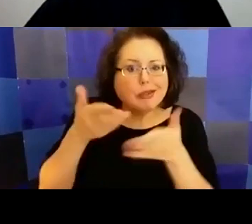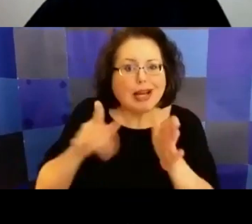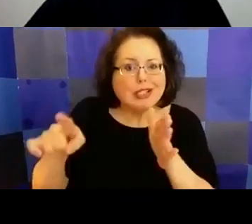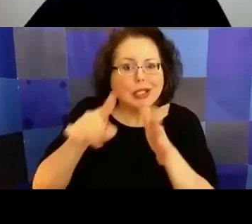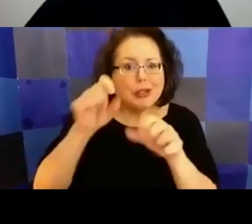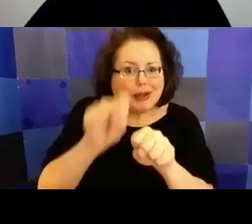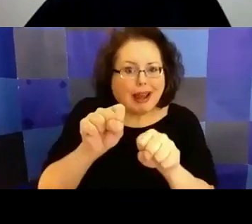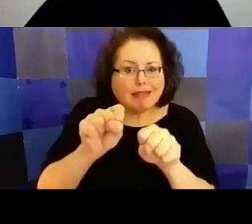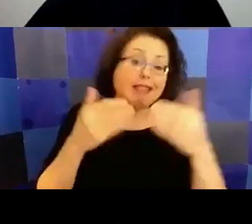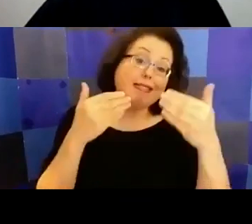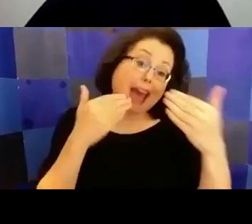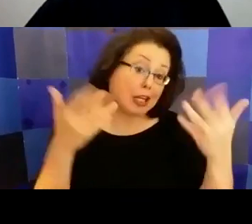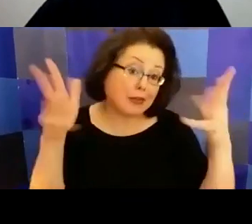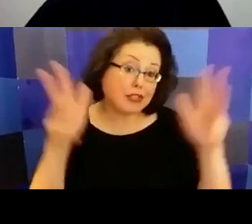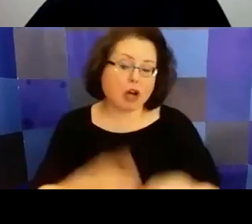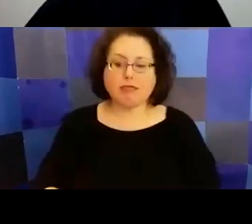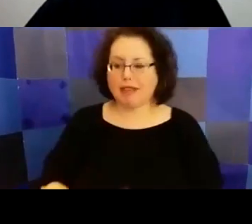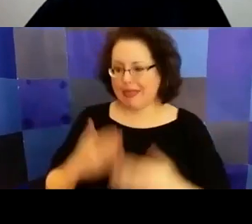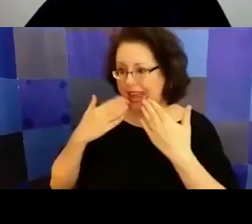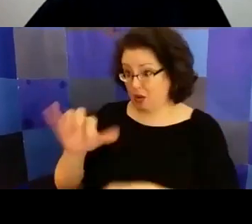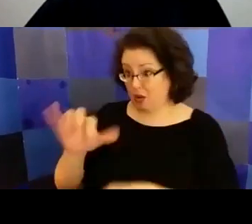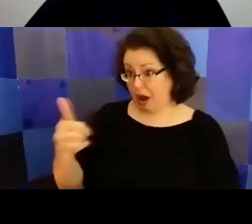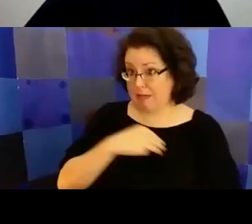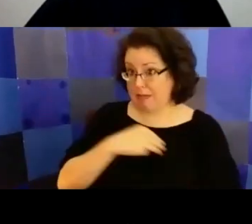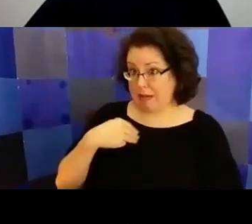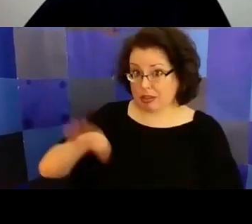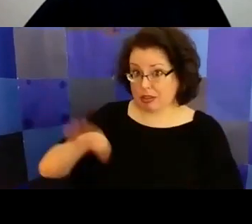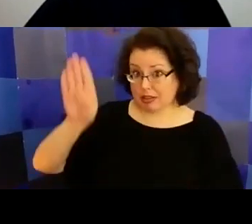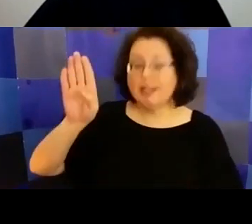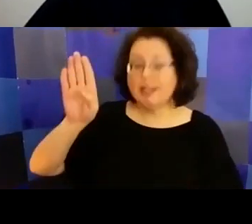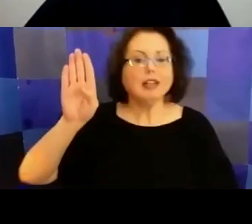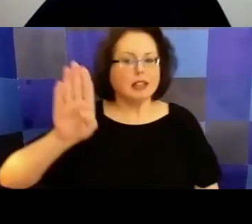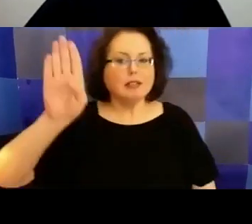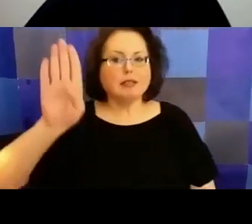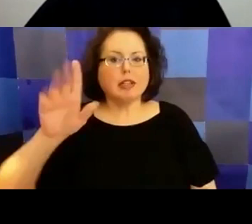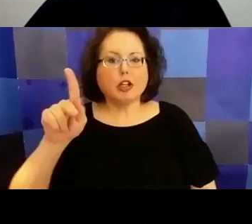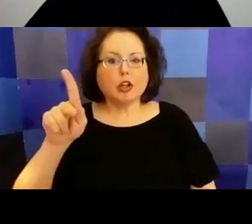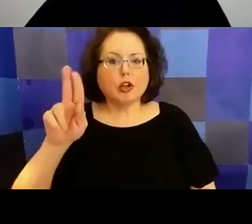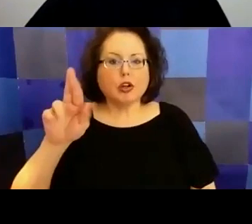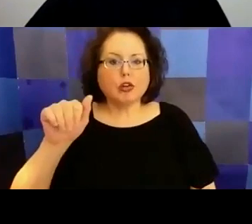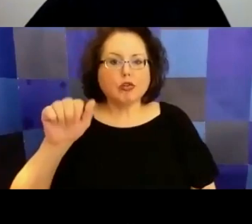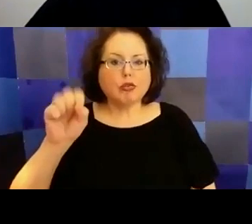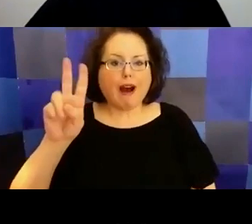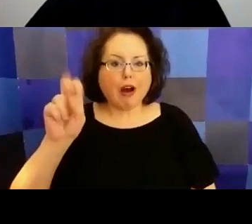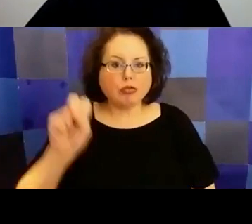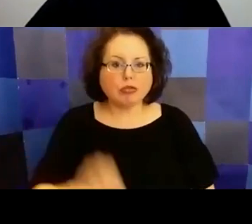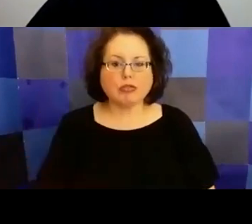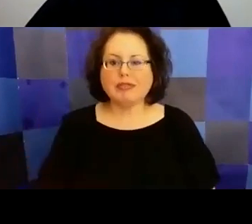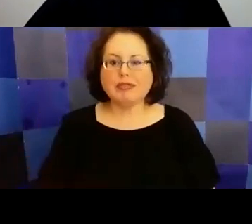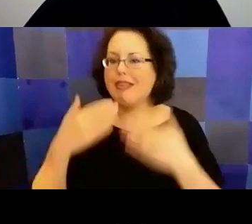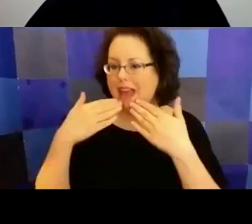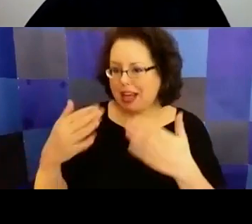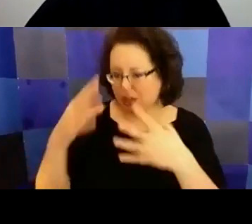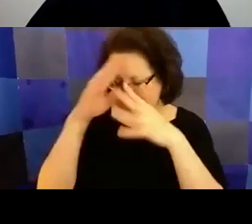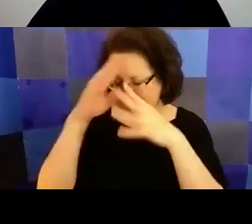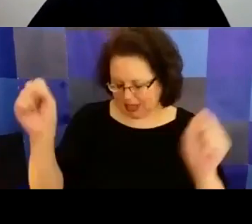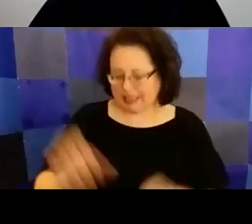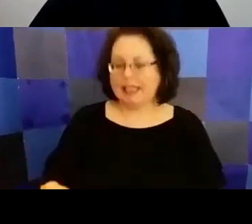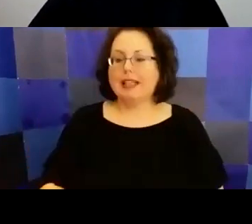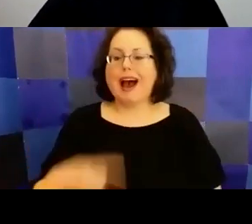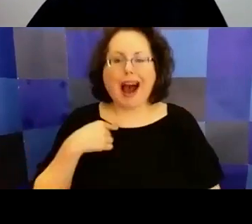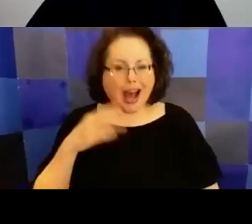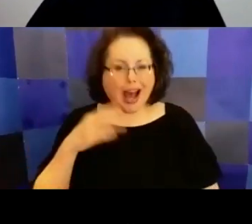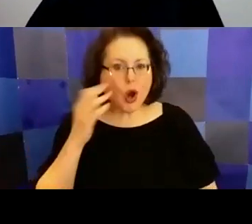all. Thank you. Any other members? Yes, please. Yes, Councilman Krause. Hi. Thank you, Madam President. So I'm sure many of you